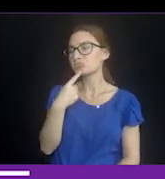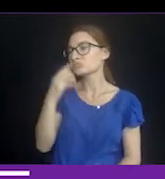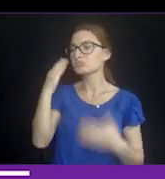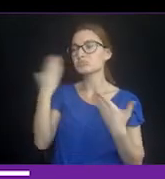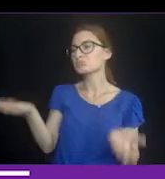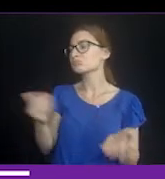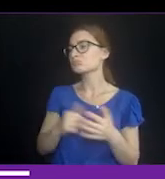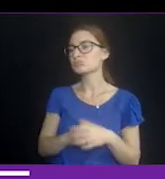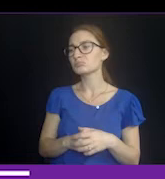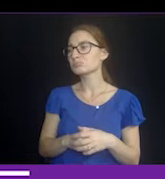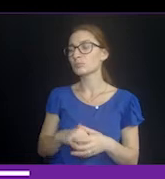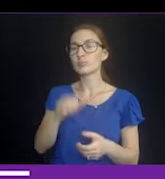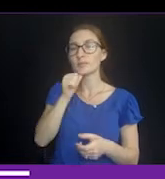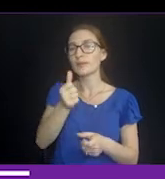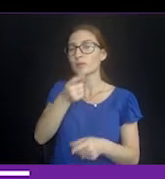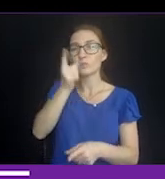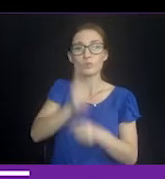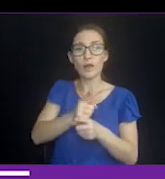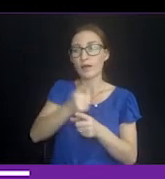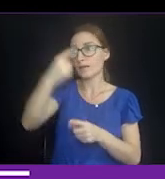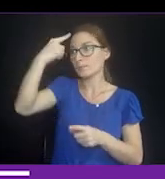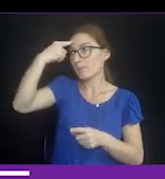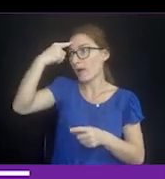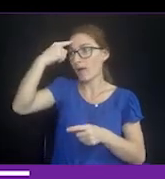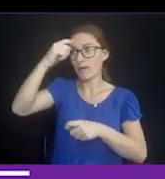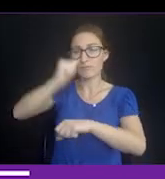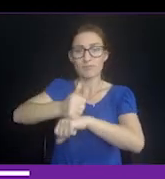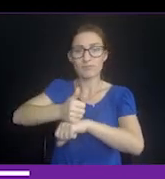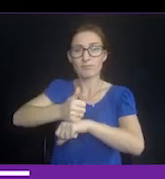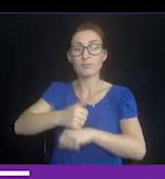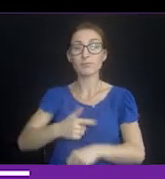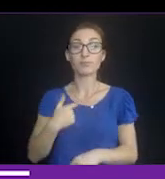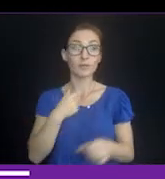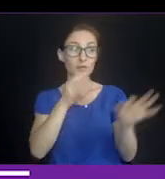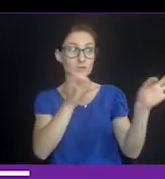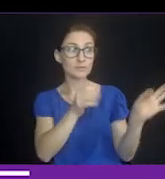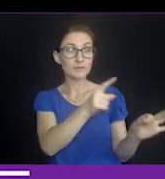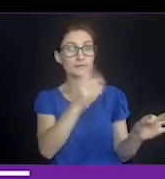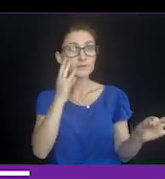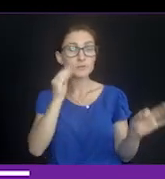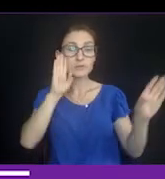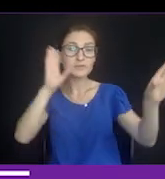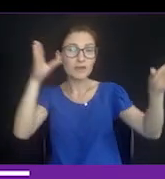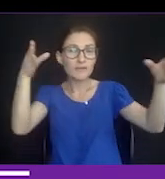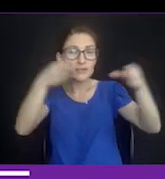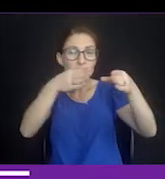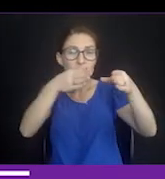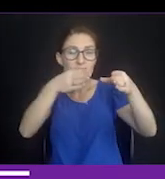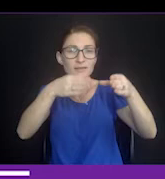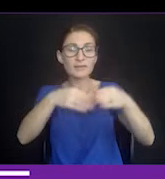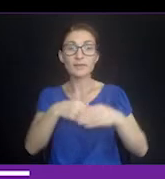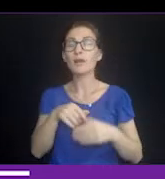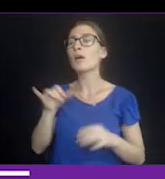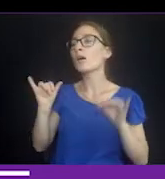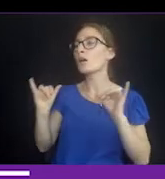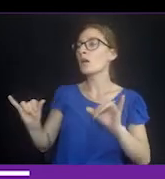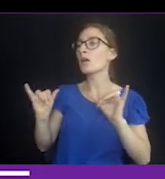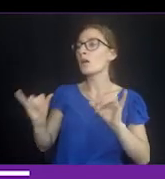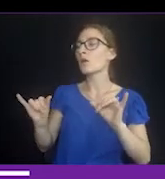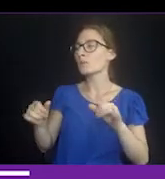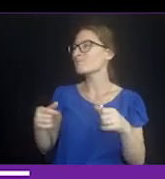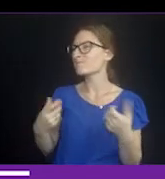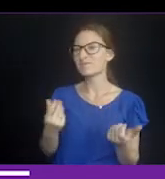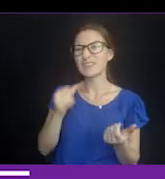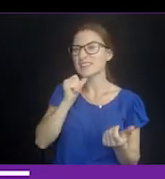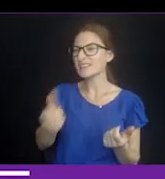what about that you have this going for you or that going for you? And they're like, I don't know. I just wasn't in my right state of mind. And when I explained